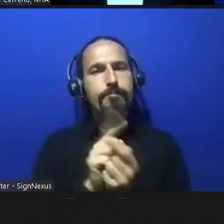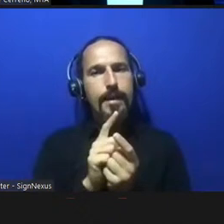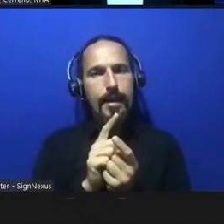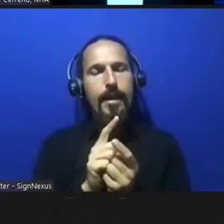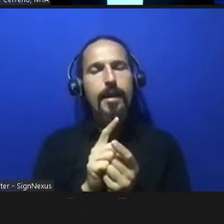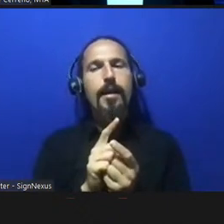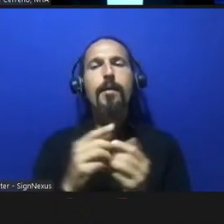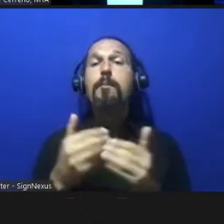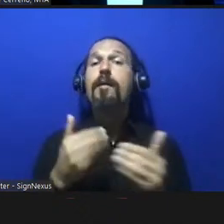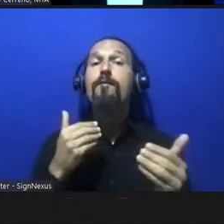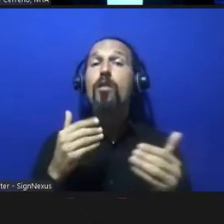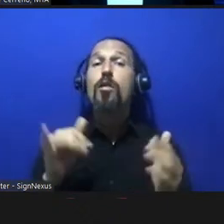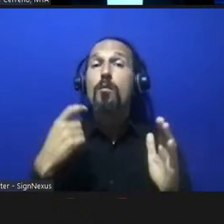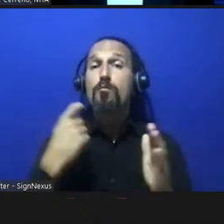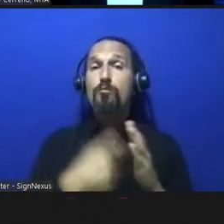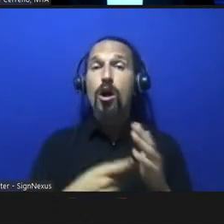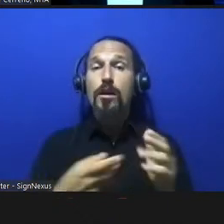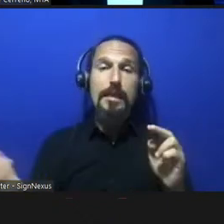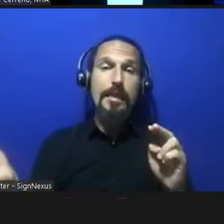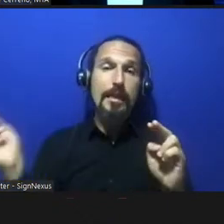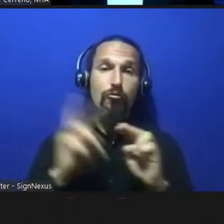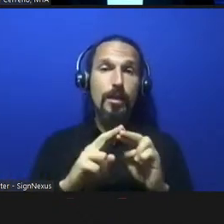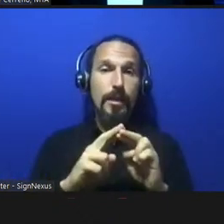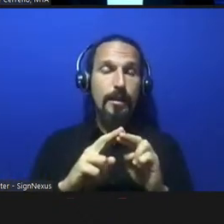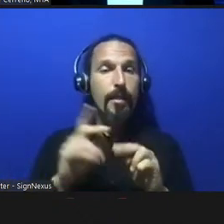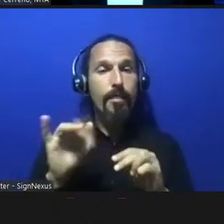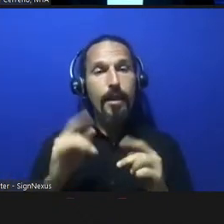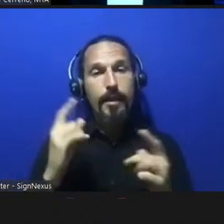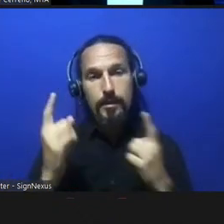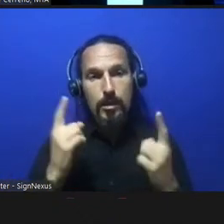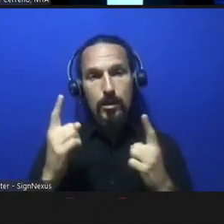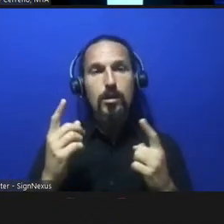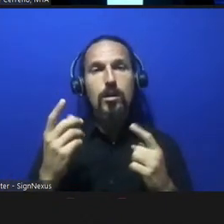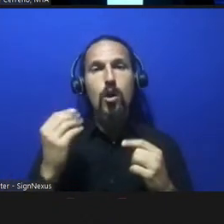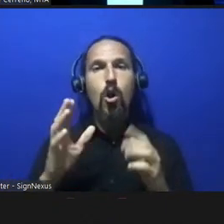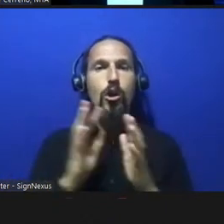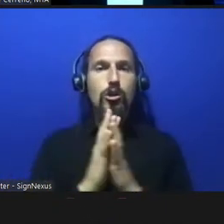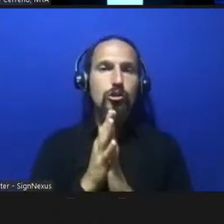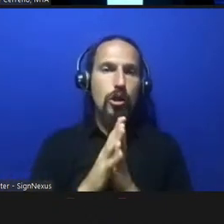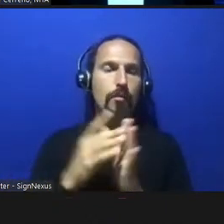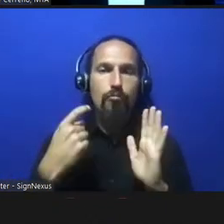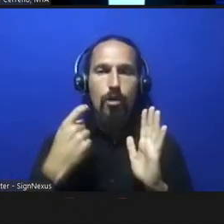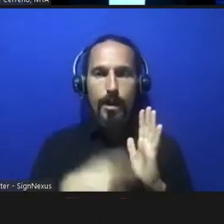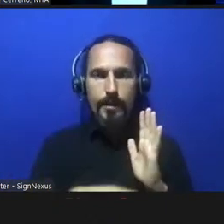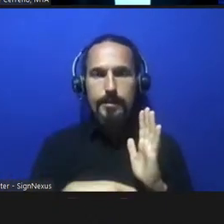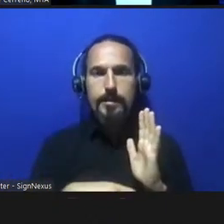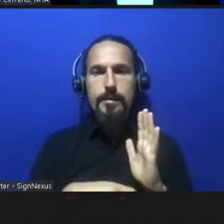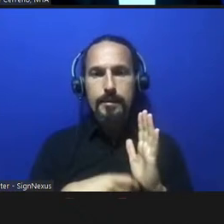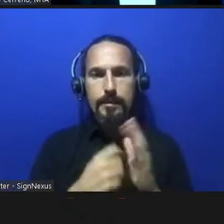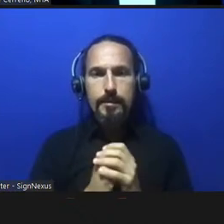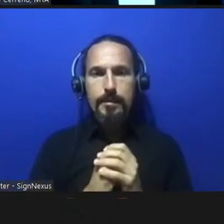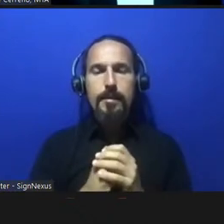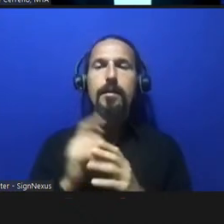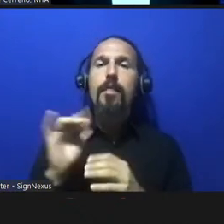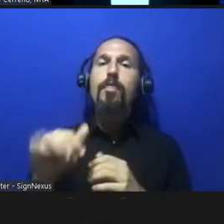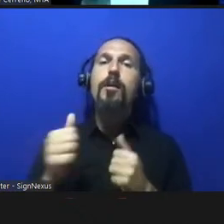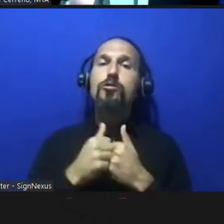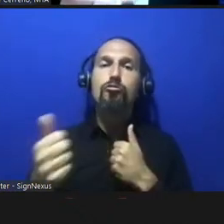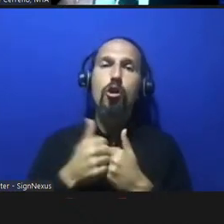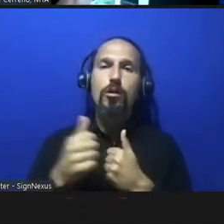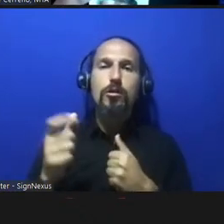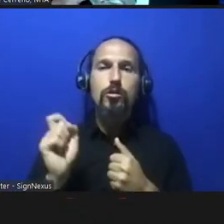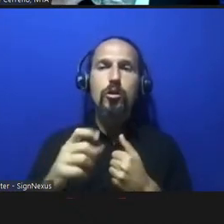before any price increase is consider or congestion pricing is considered transportation to the